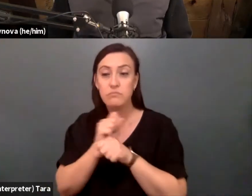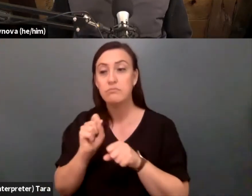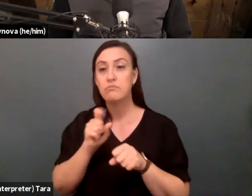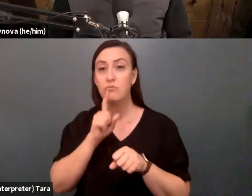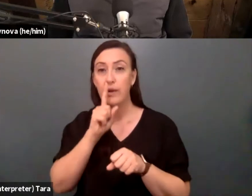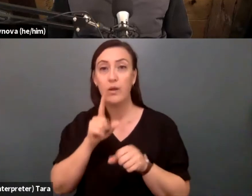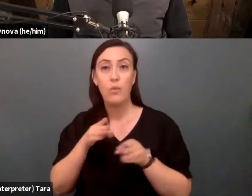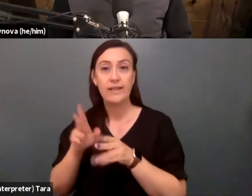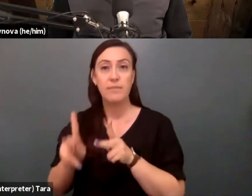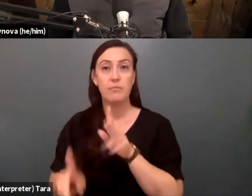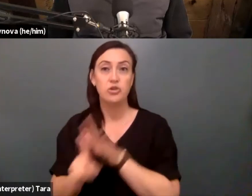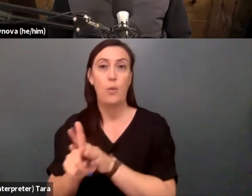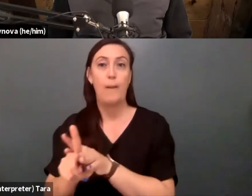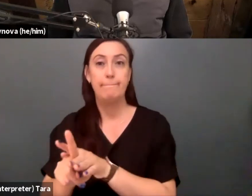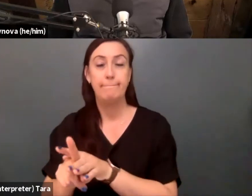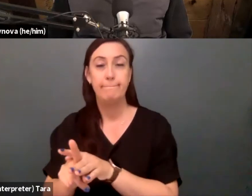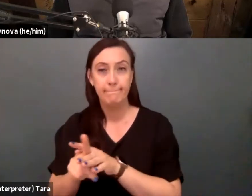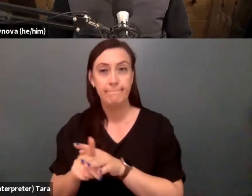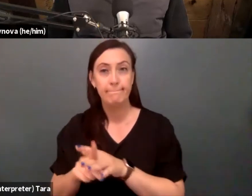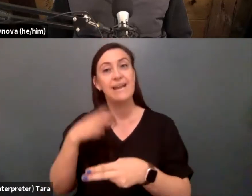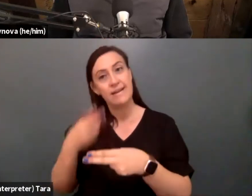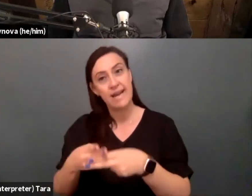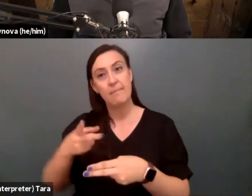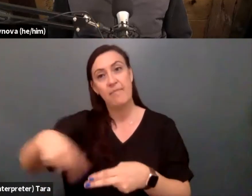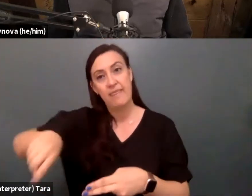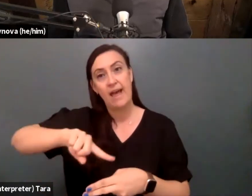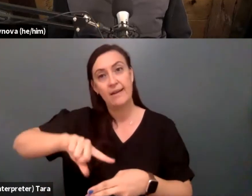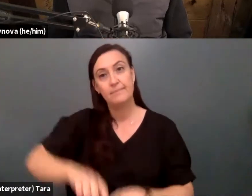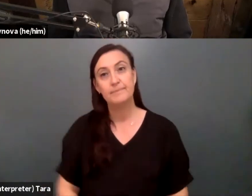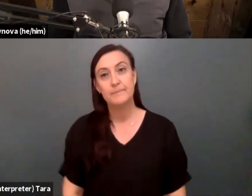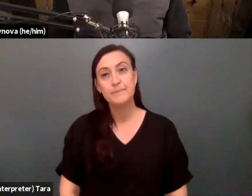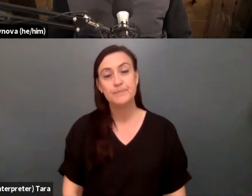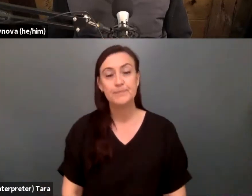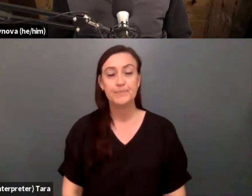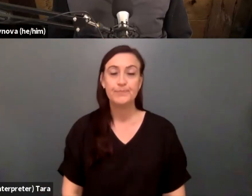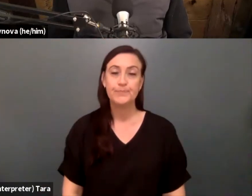show up and name it.